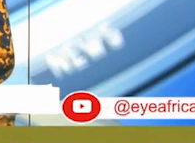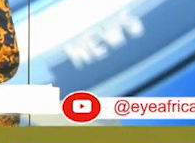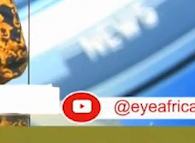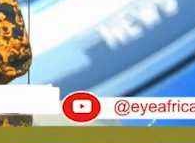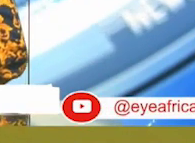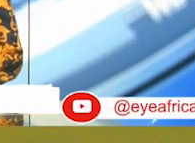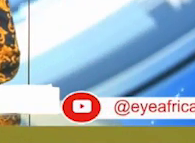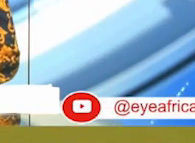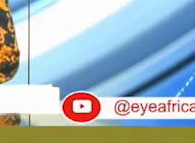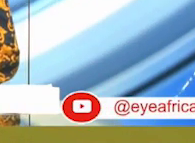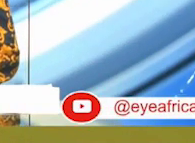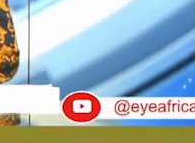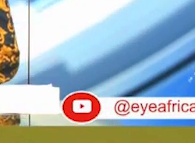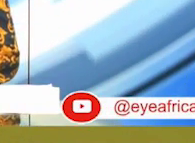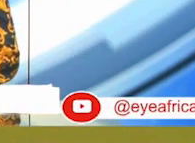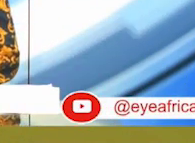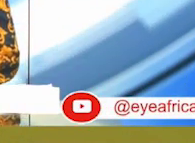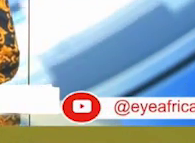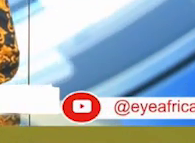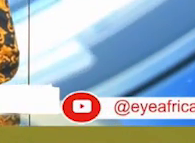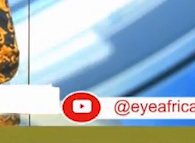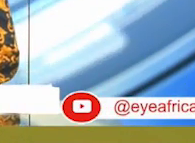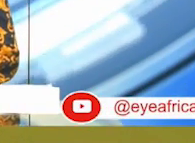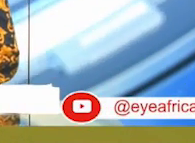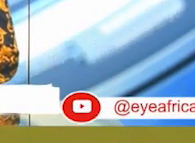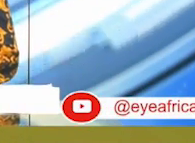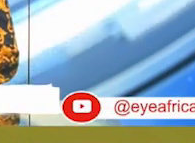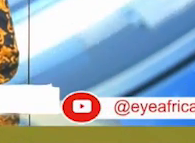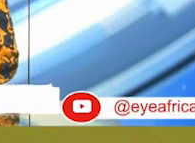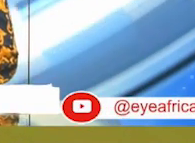The adversely mentioned NIA agent Foday denies torturing Balo Kante and co.